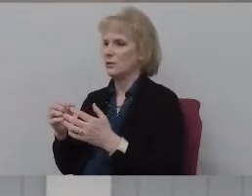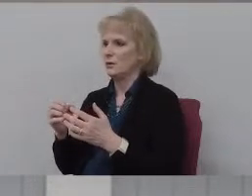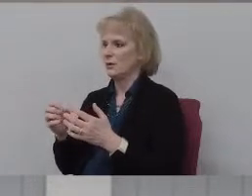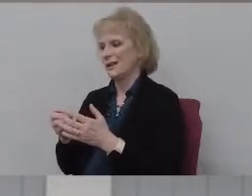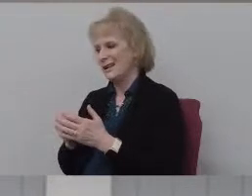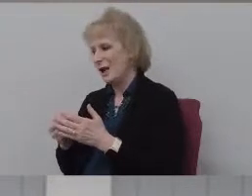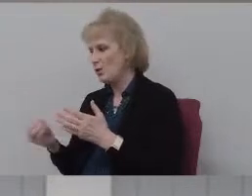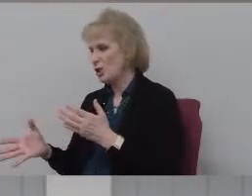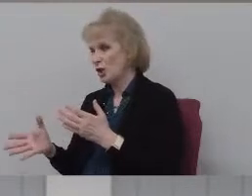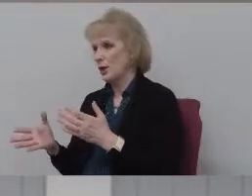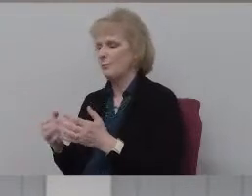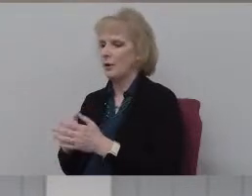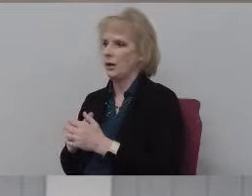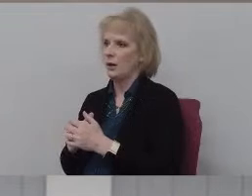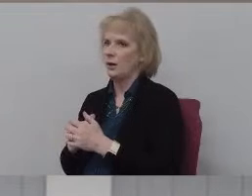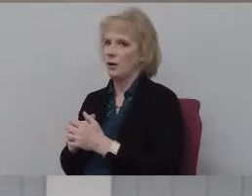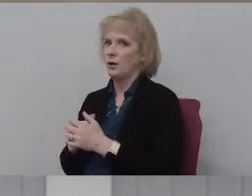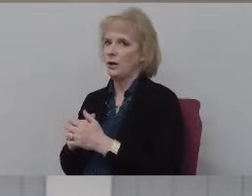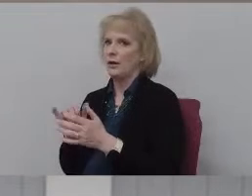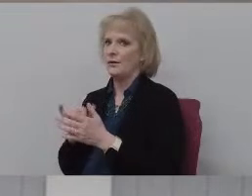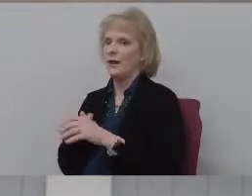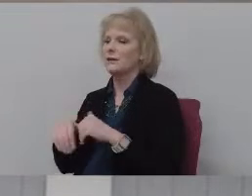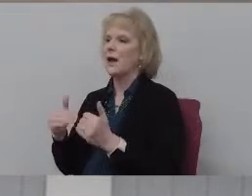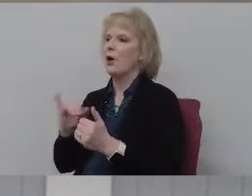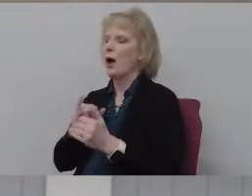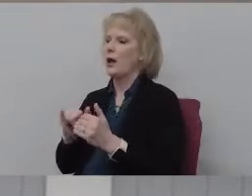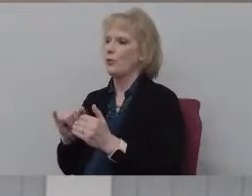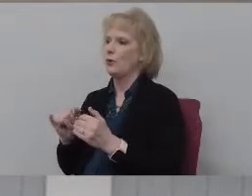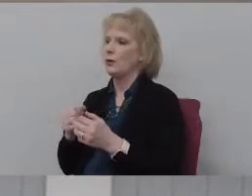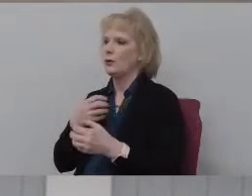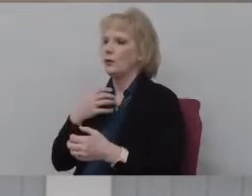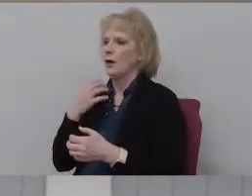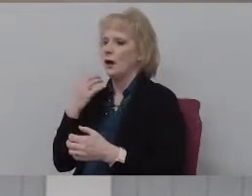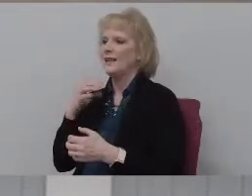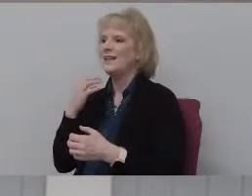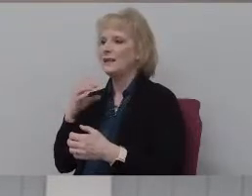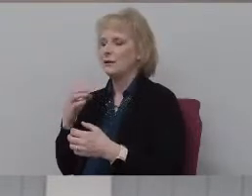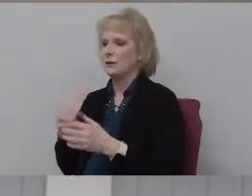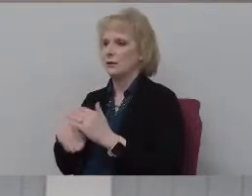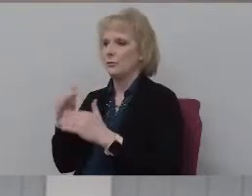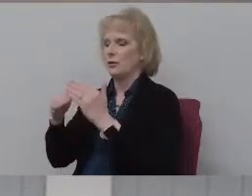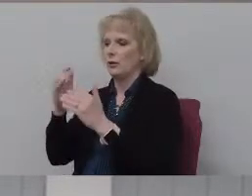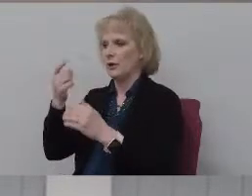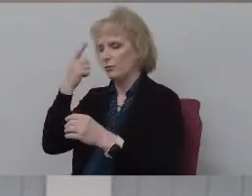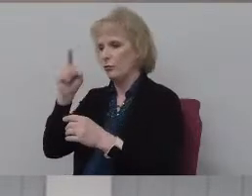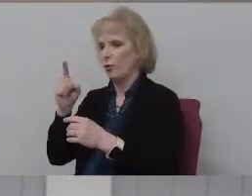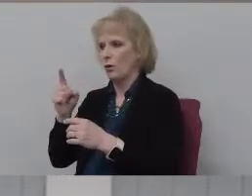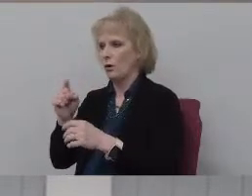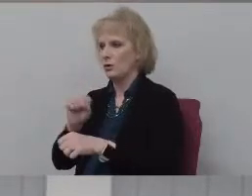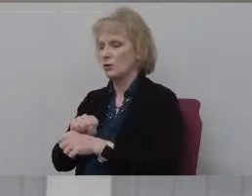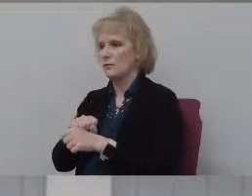was and those things. And so that's how I would heat the building for services, and I'd have to go up in the woods and